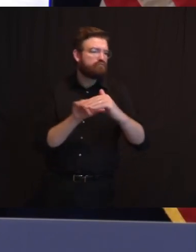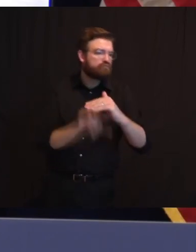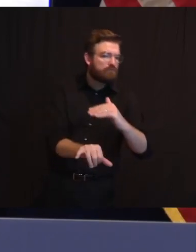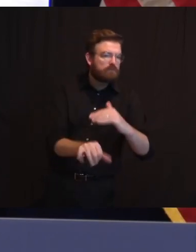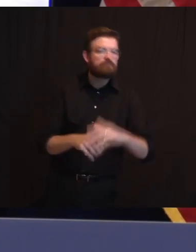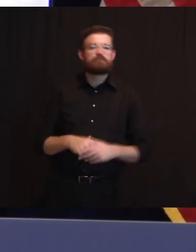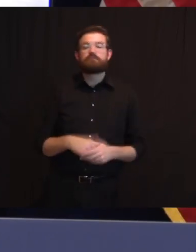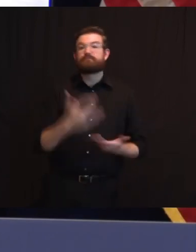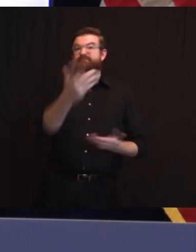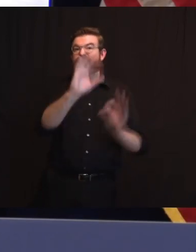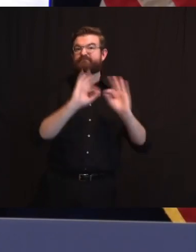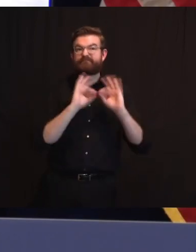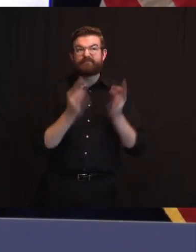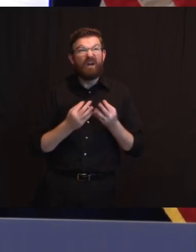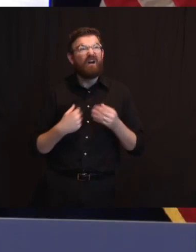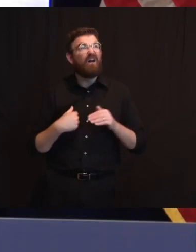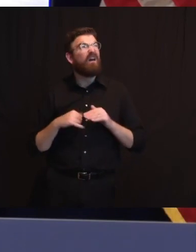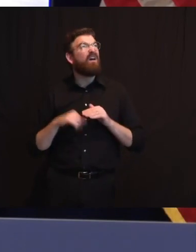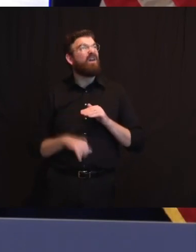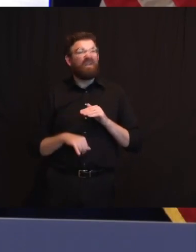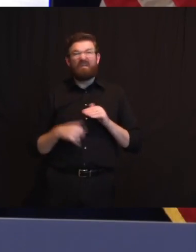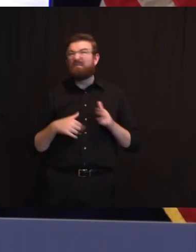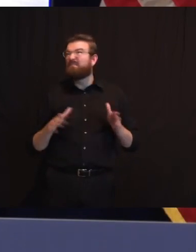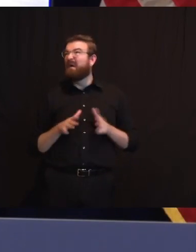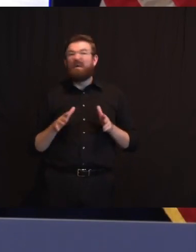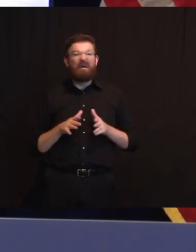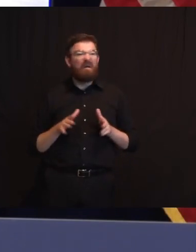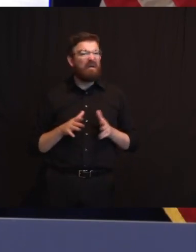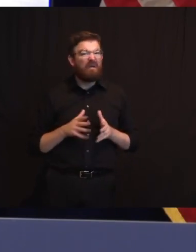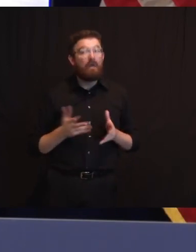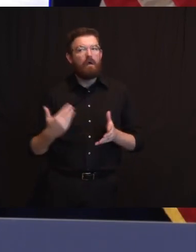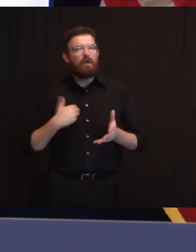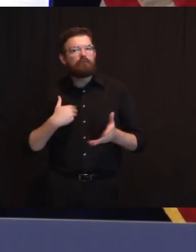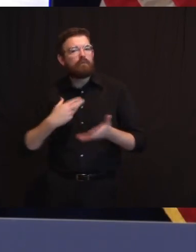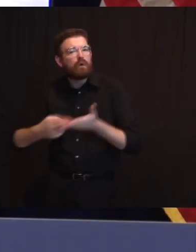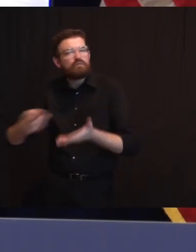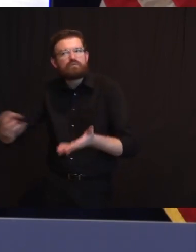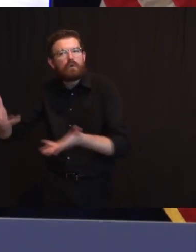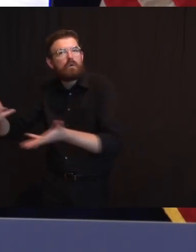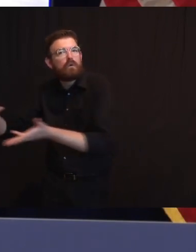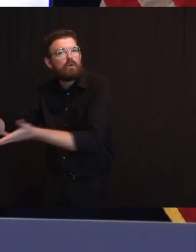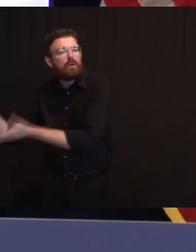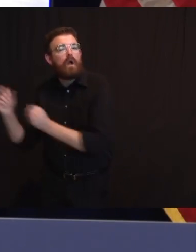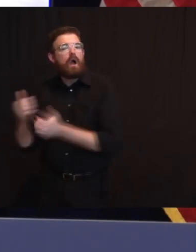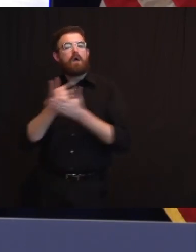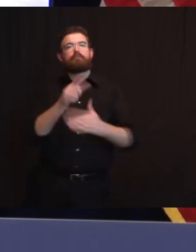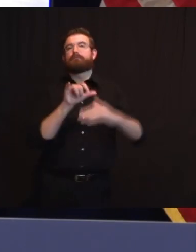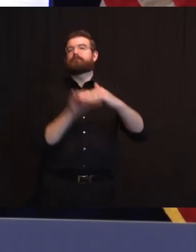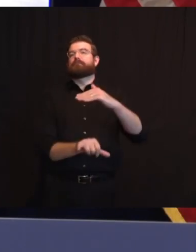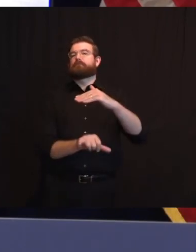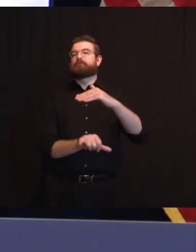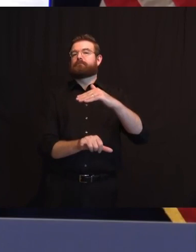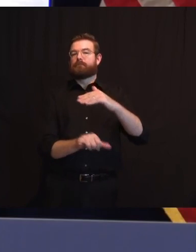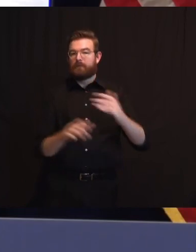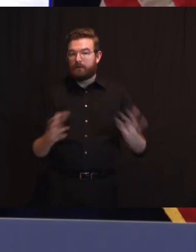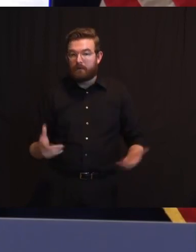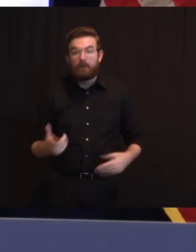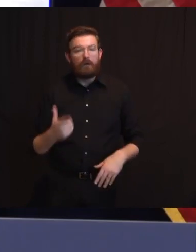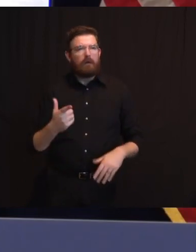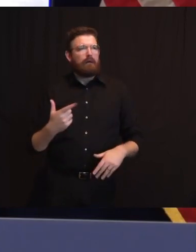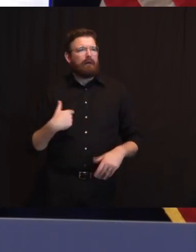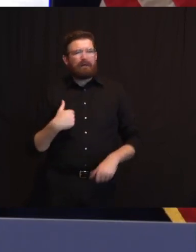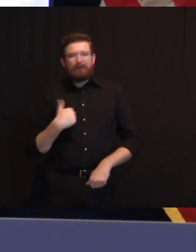housing resources available. If you're worried about your job, contact tracers can also refer you to community supports, such